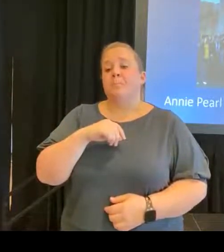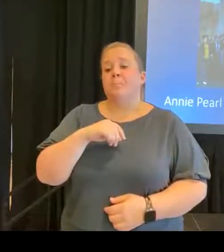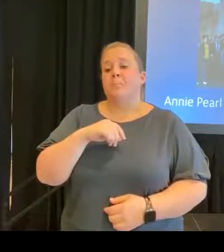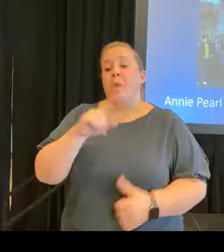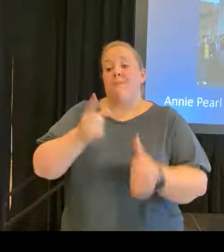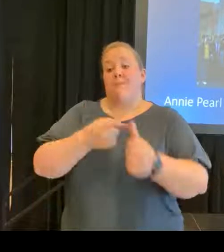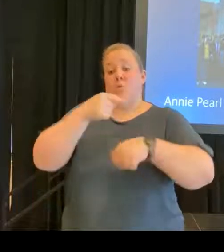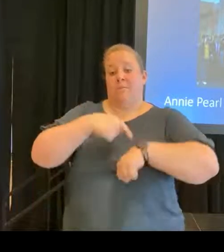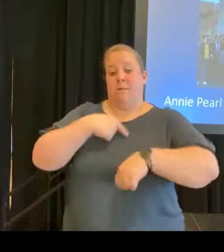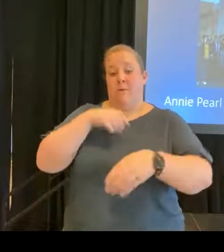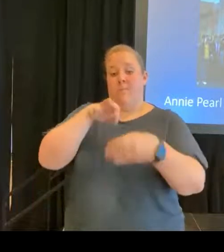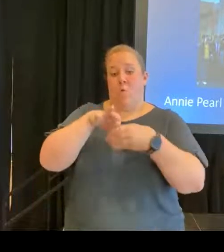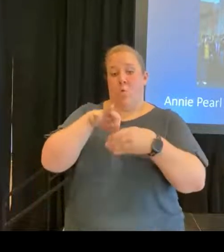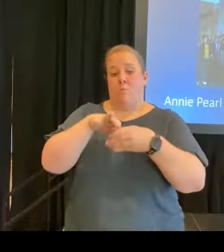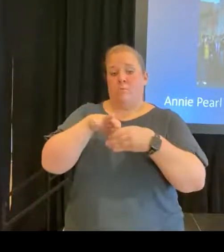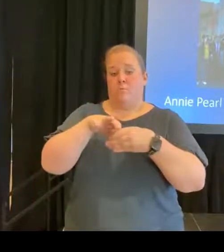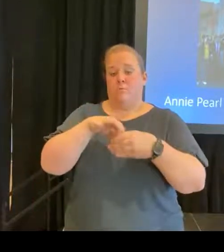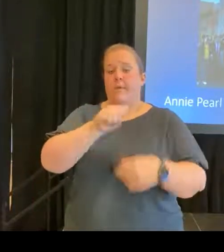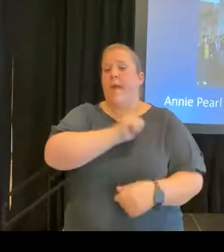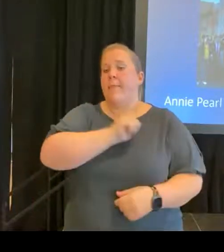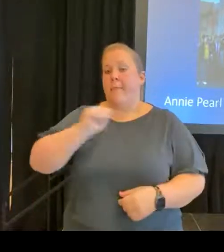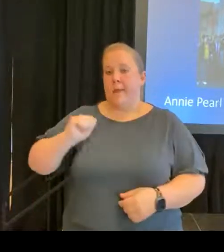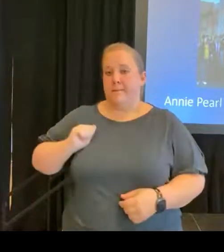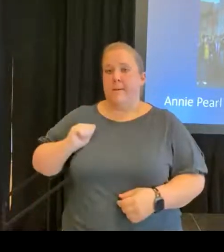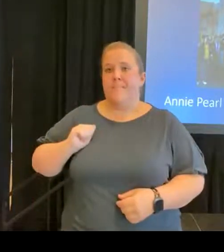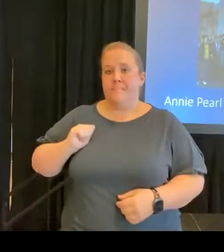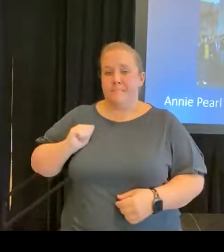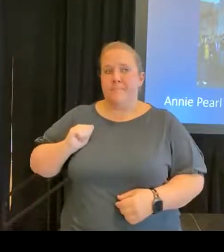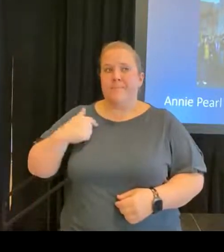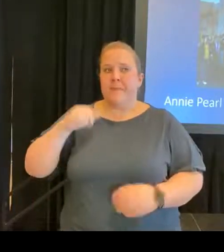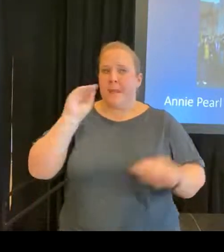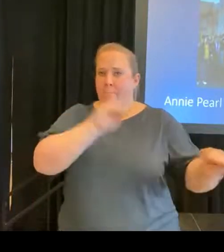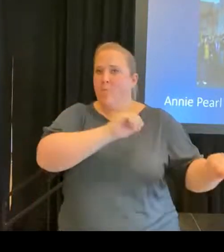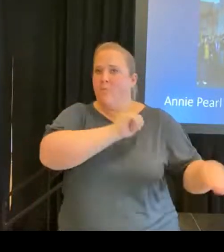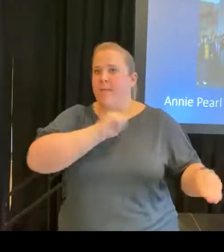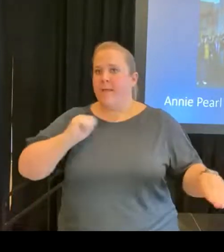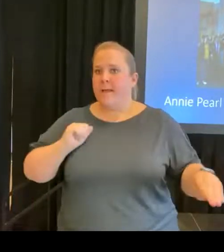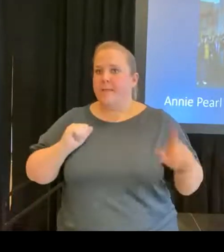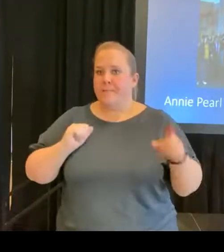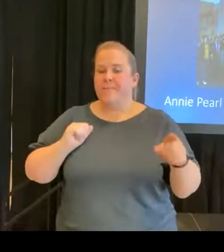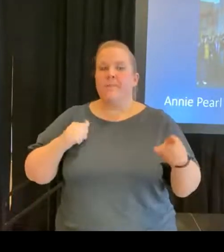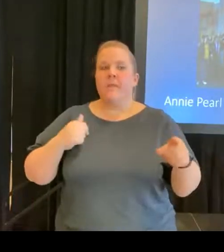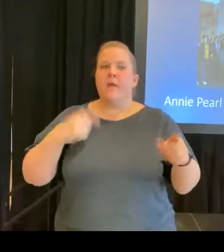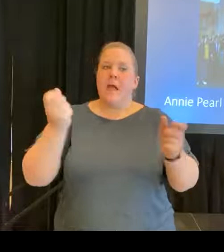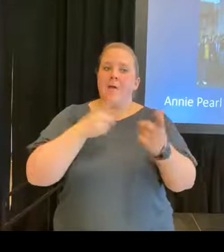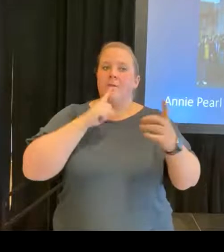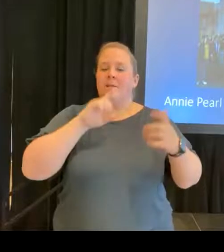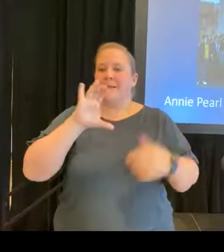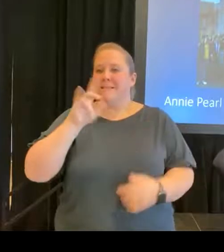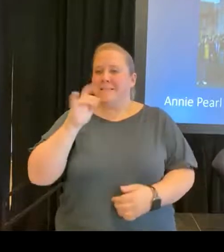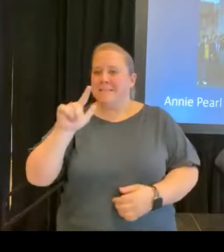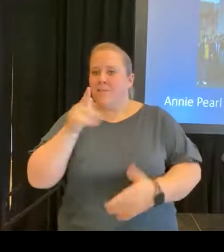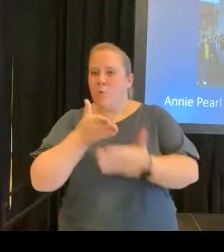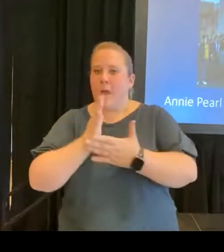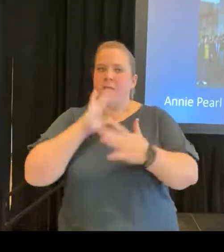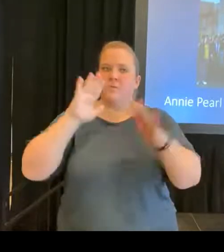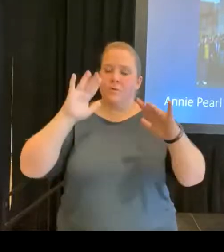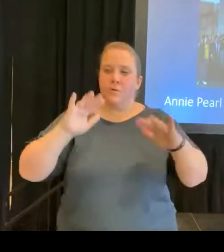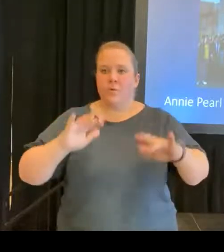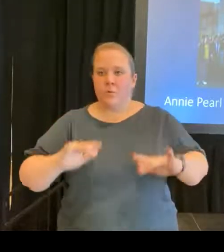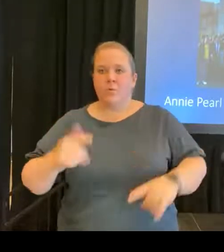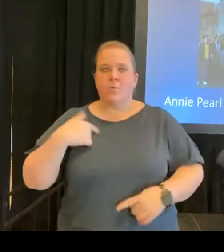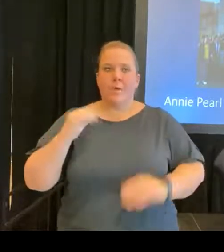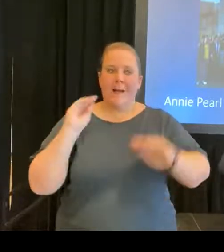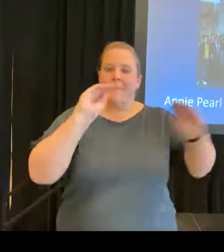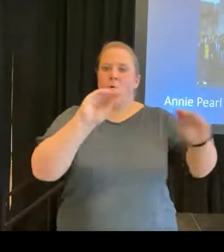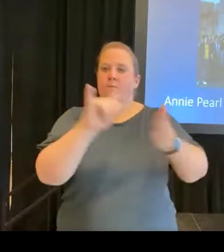time voting was in Atlanta. I had moved to Atlanta. When the things died down in the civil rights movement, I moved to